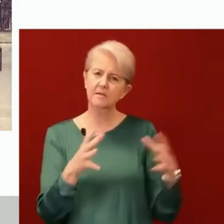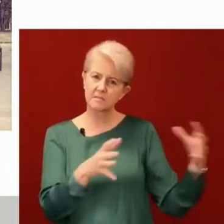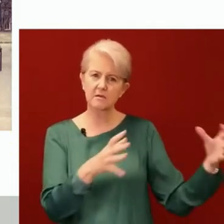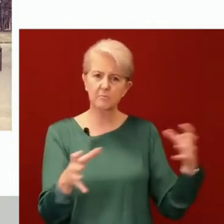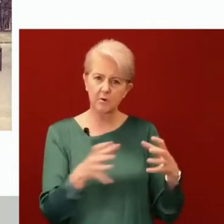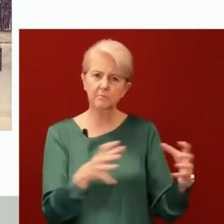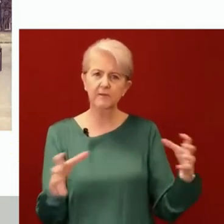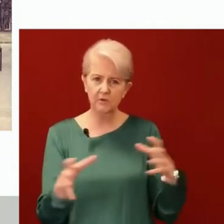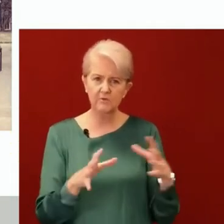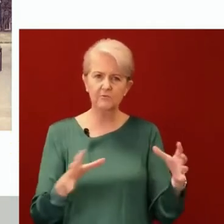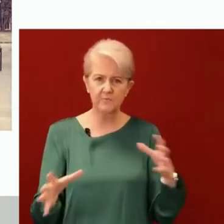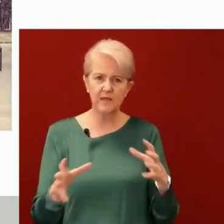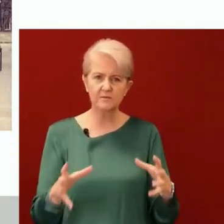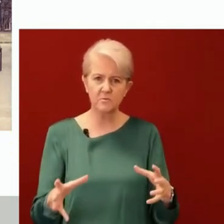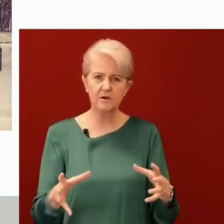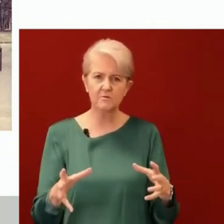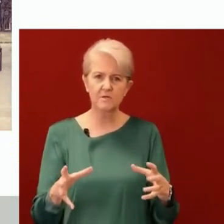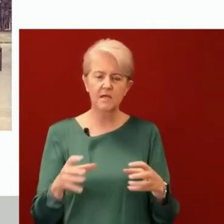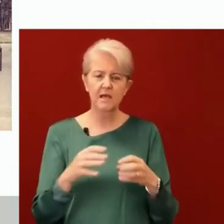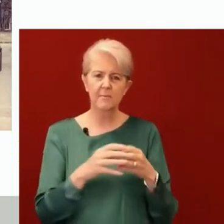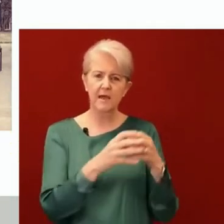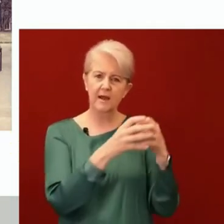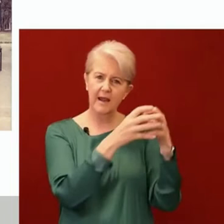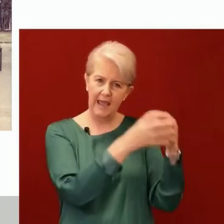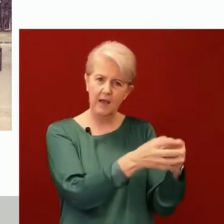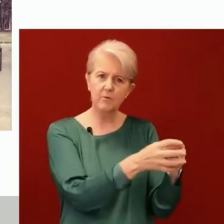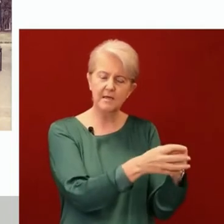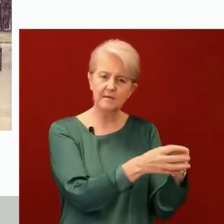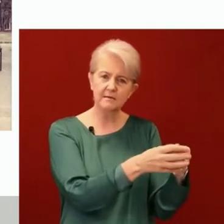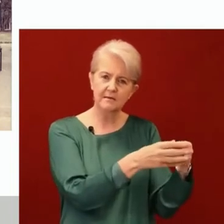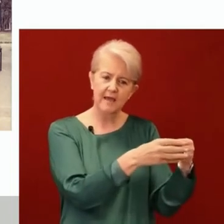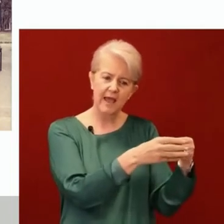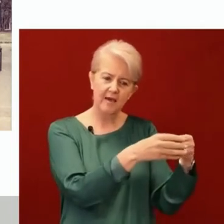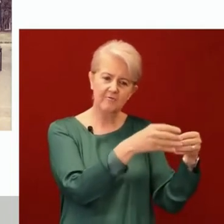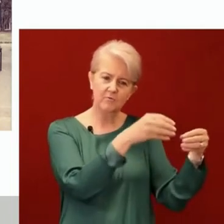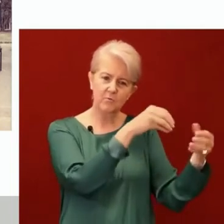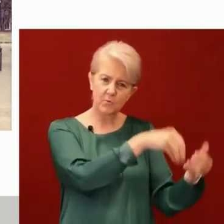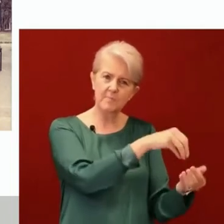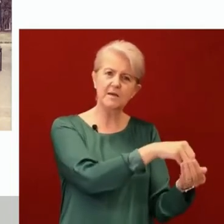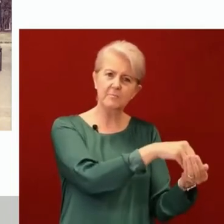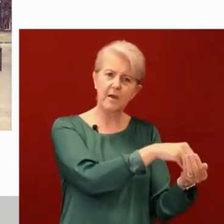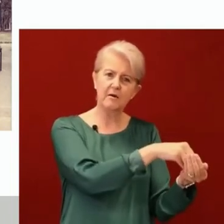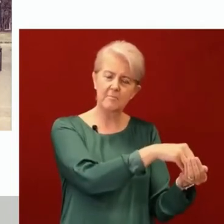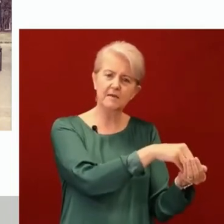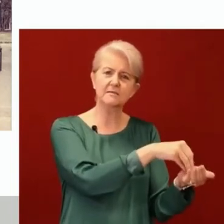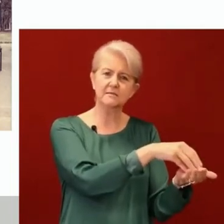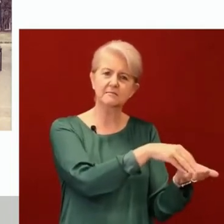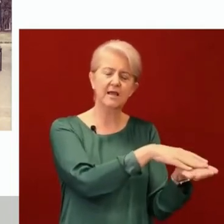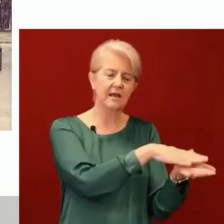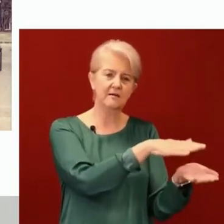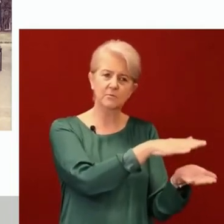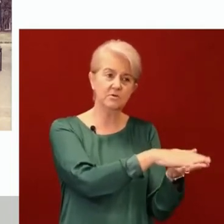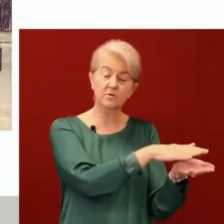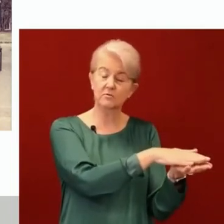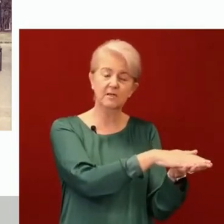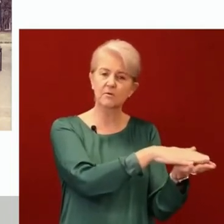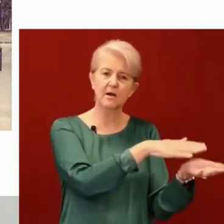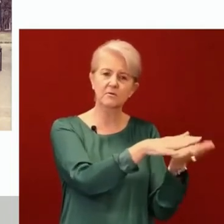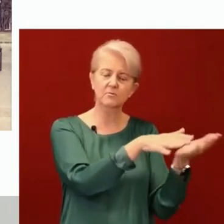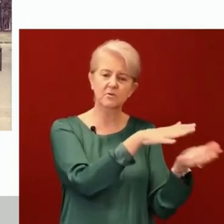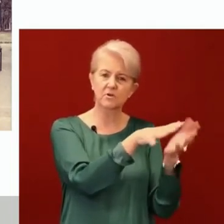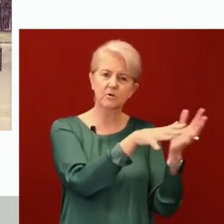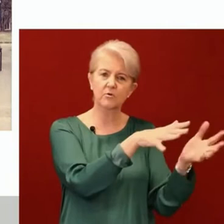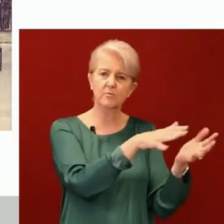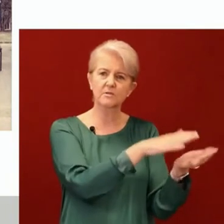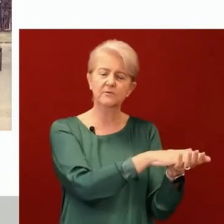paramedicine can probably learn from that as well, about how we have women in paramedicine, and we're doing really